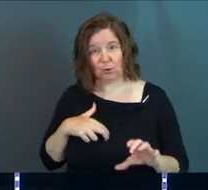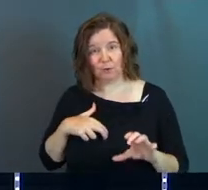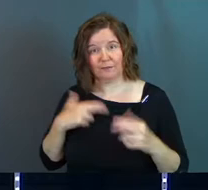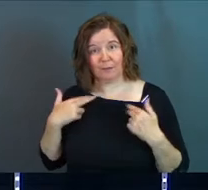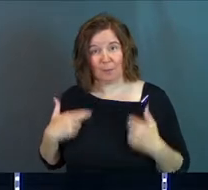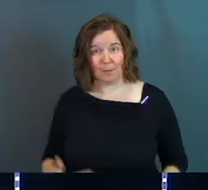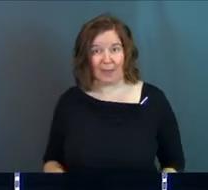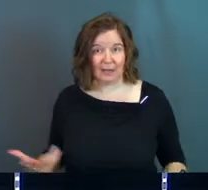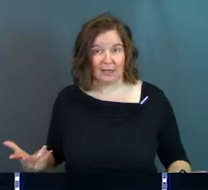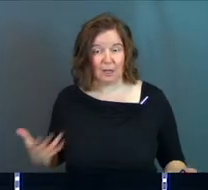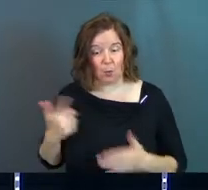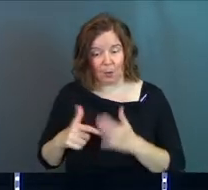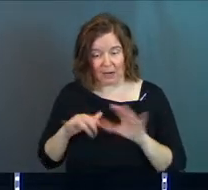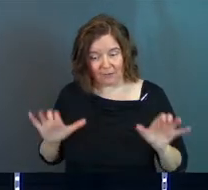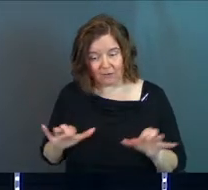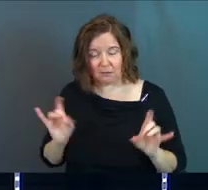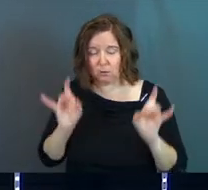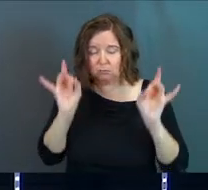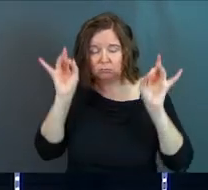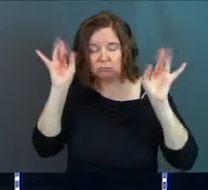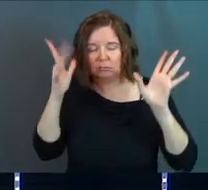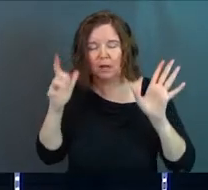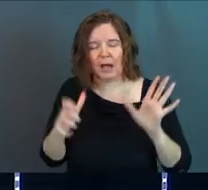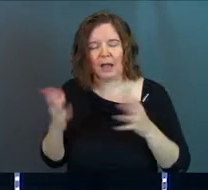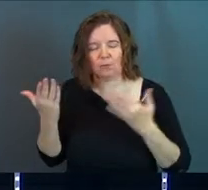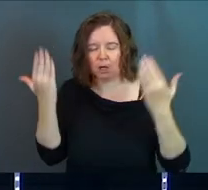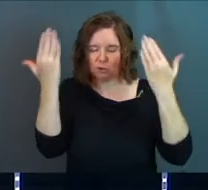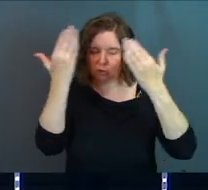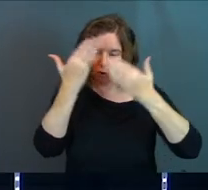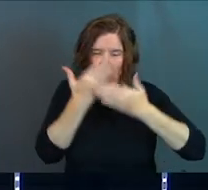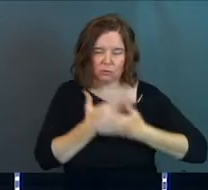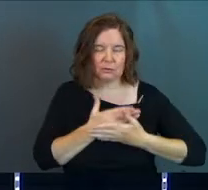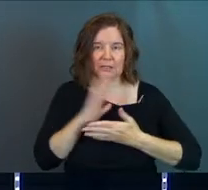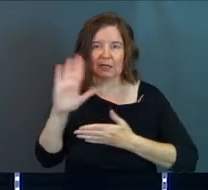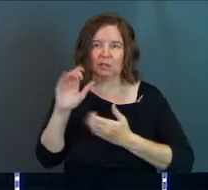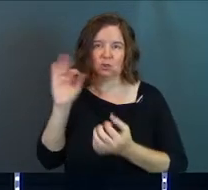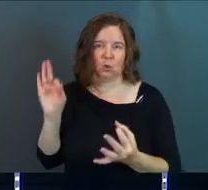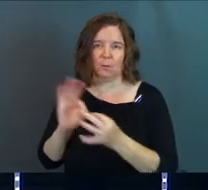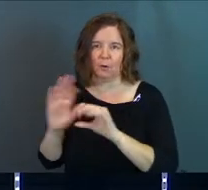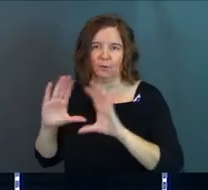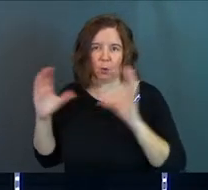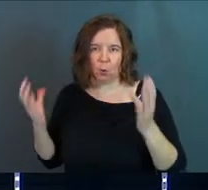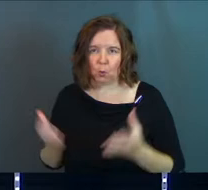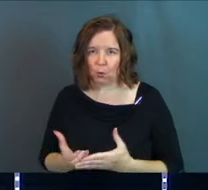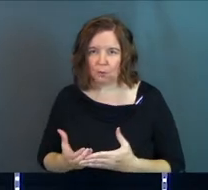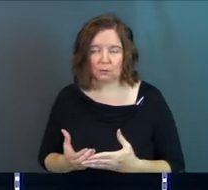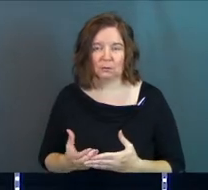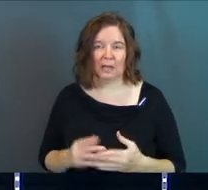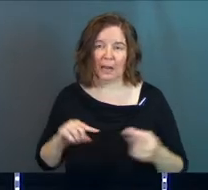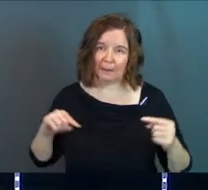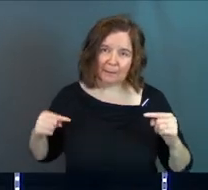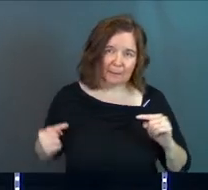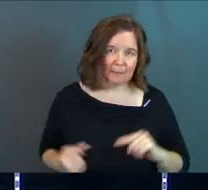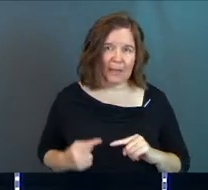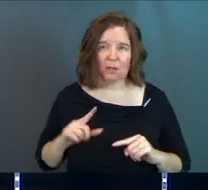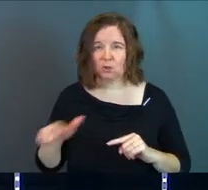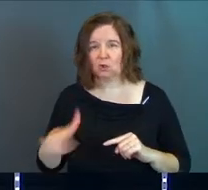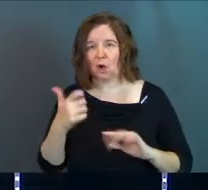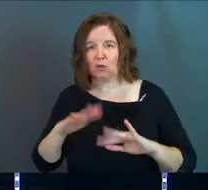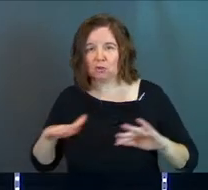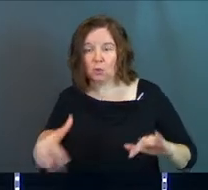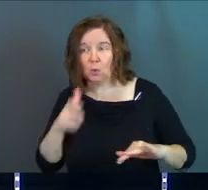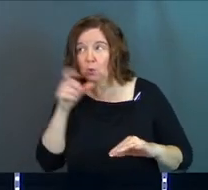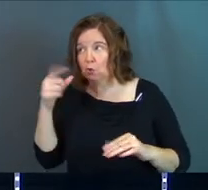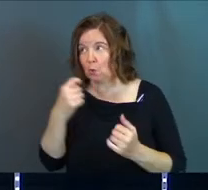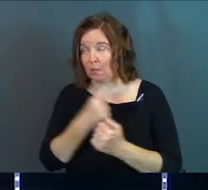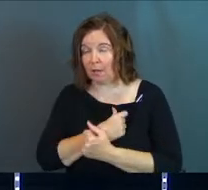humanity. God, what I've done is so grievous, I've brought darkness into your perfect world. I've brought pain to your other children